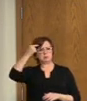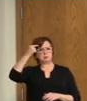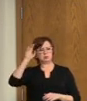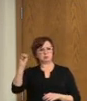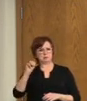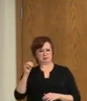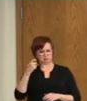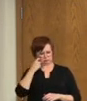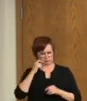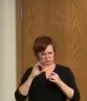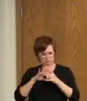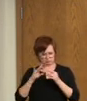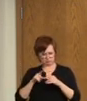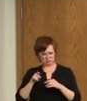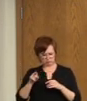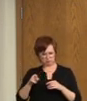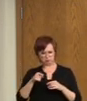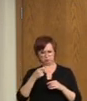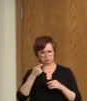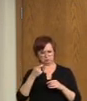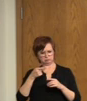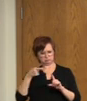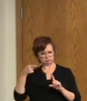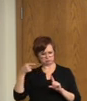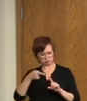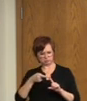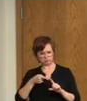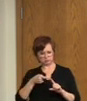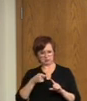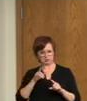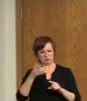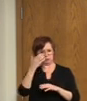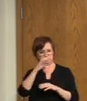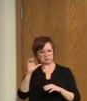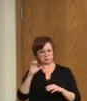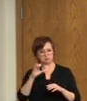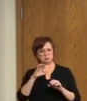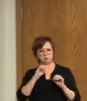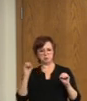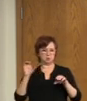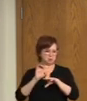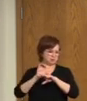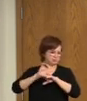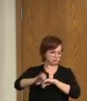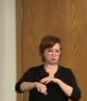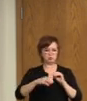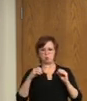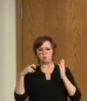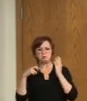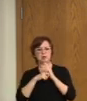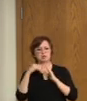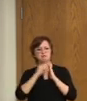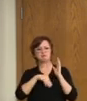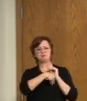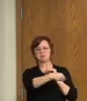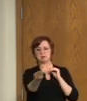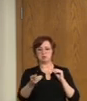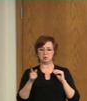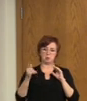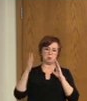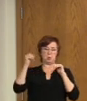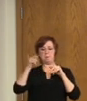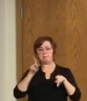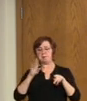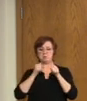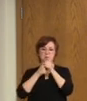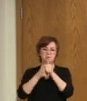you essentially saying that there's not going to be any real enforcement this Christmas season when it comes to the restrictions, that you're just kind of hoping people follow the